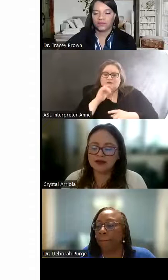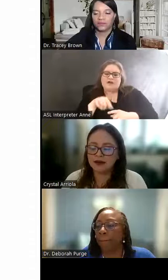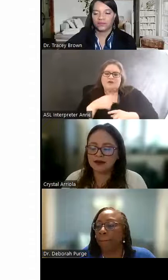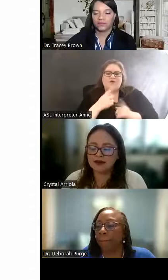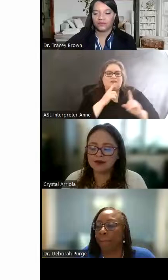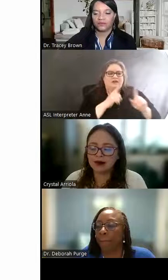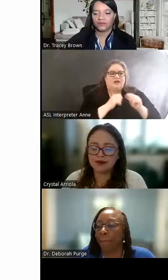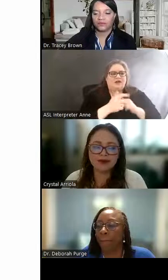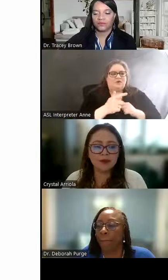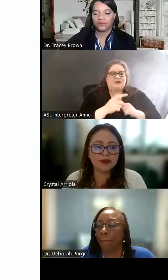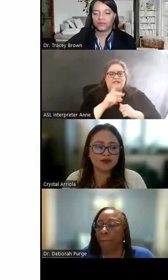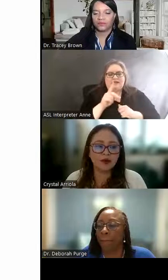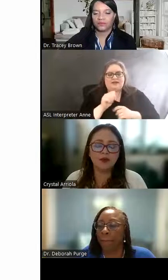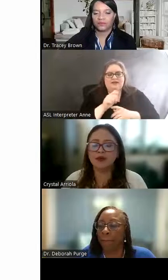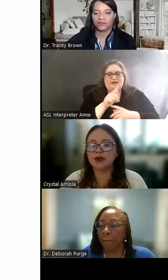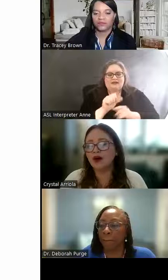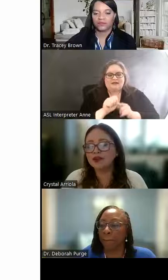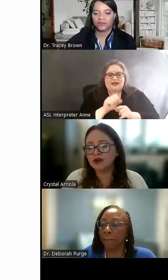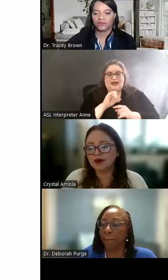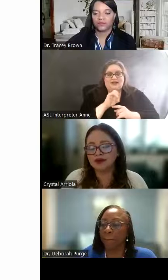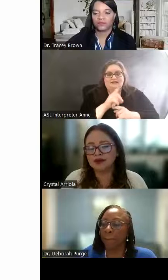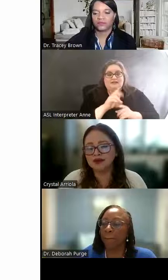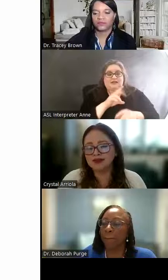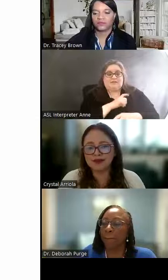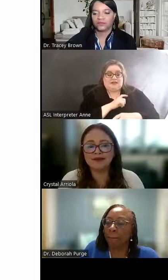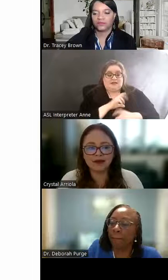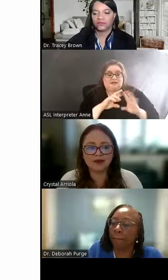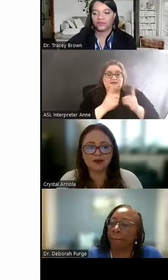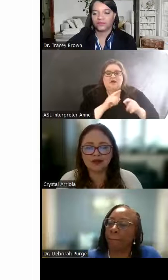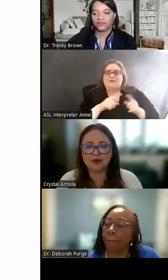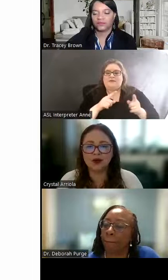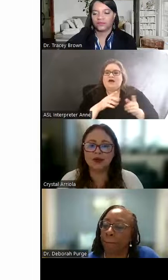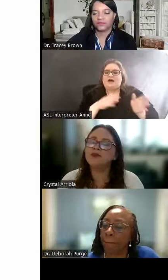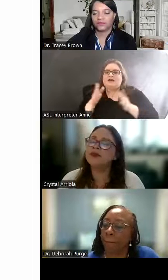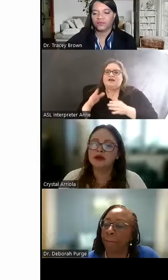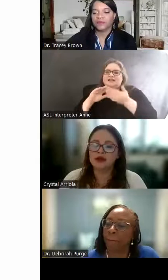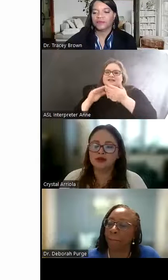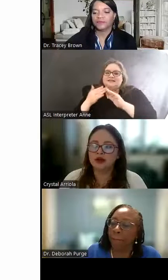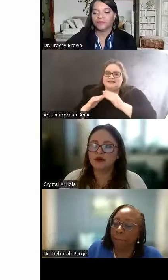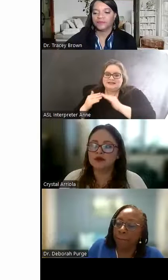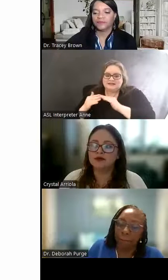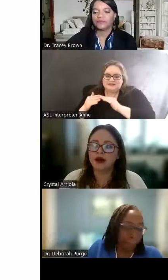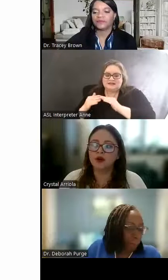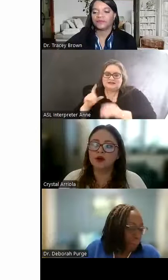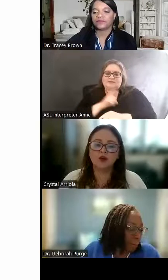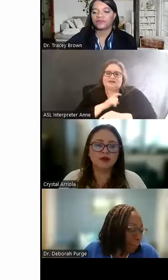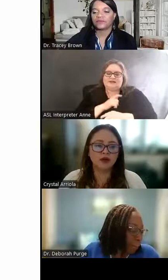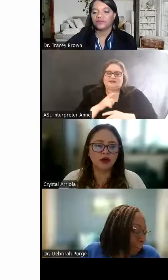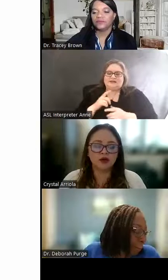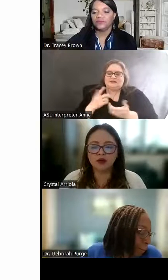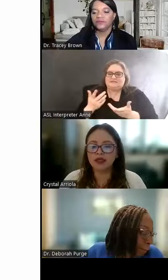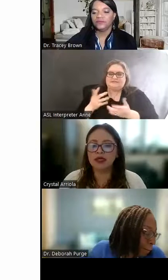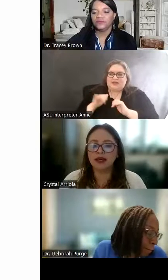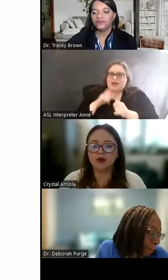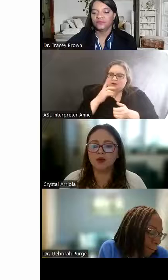with Dallas ISD Police Department, but I'm also talking to City of Dallas Police Department in terms of how can we support